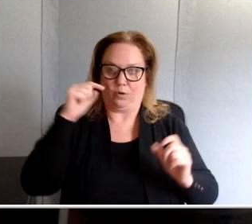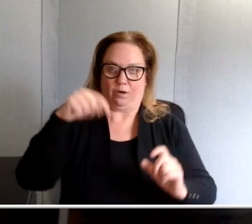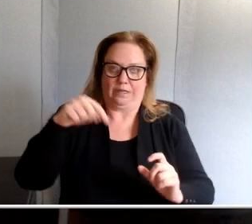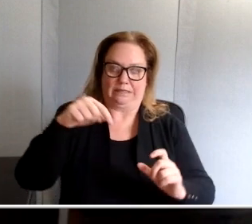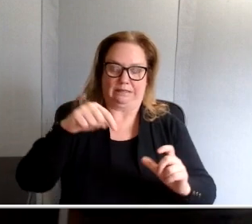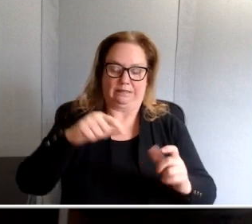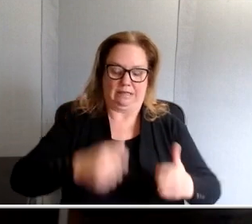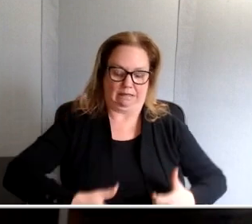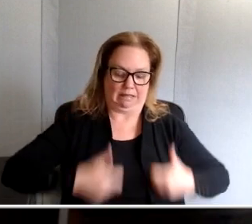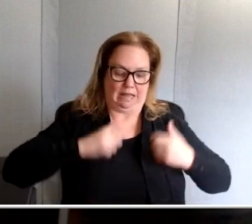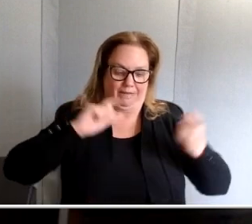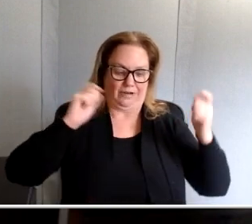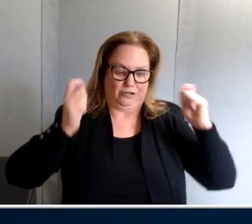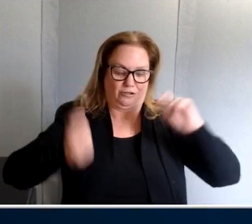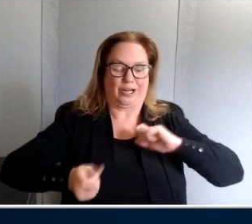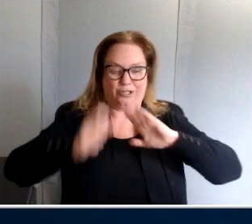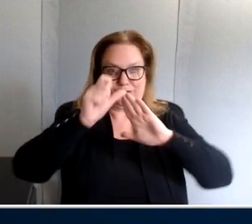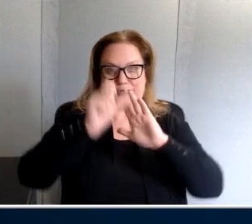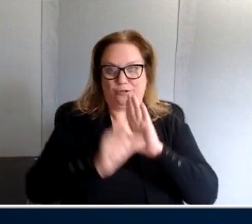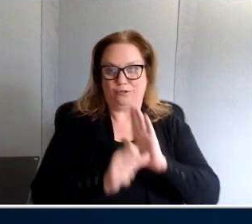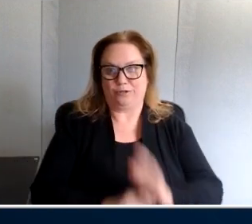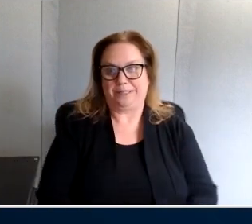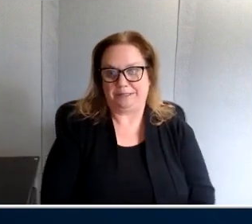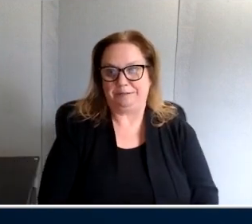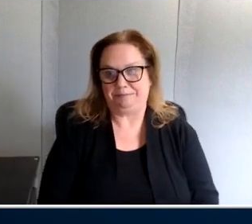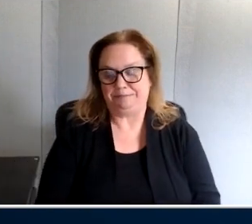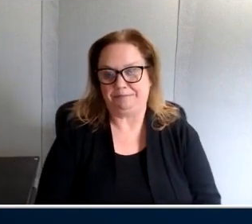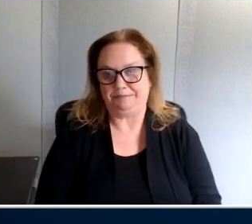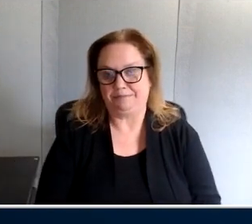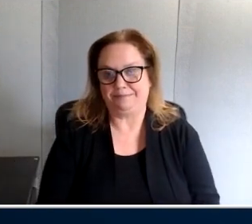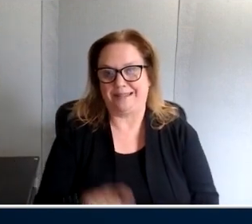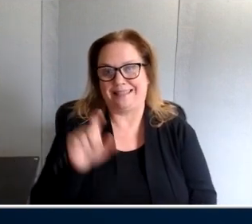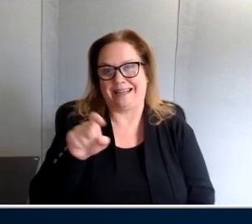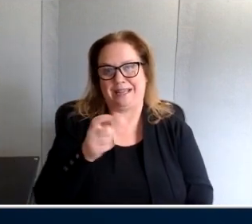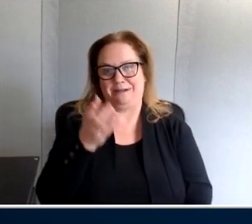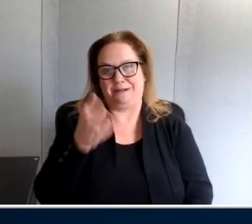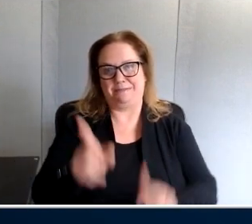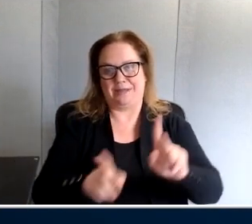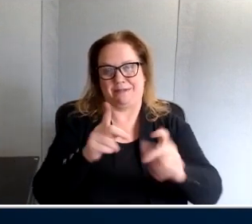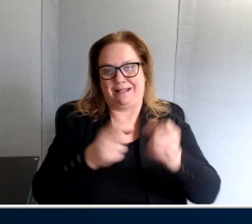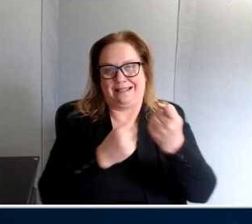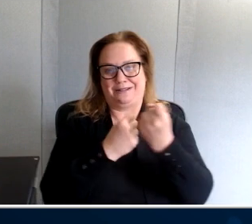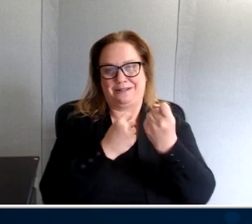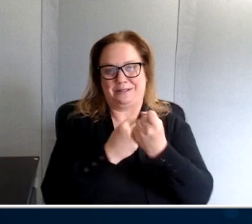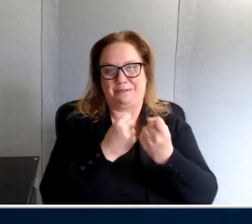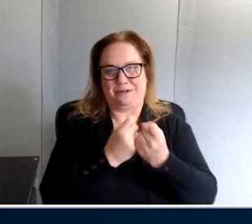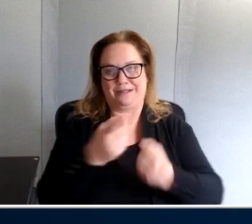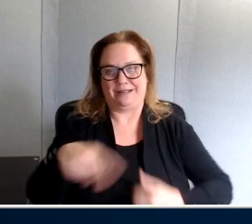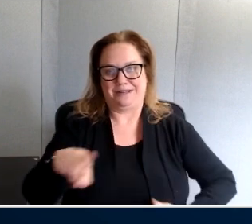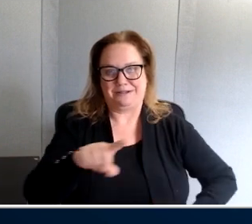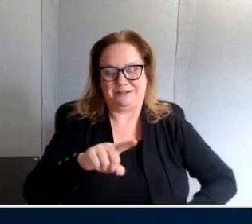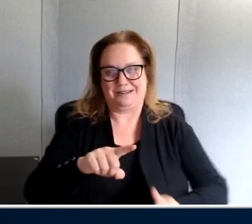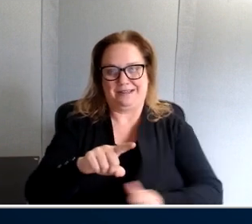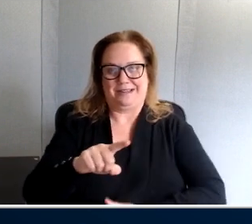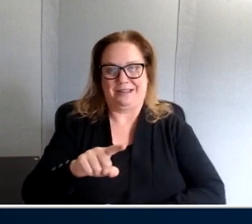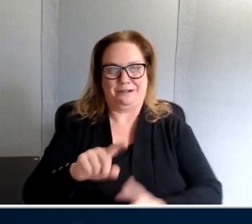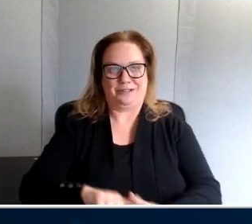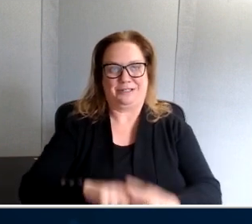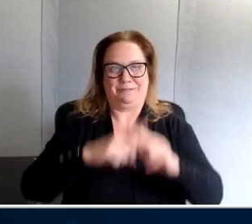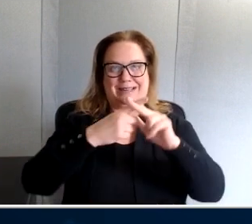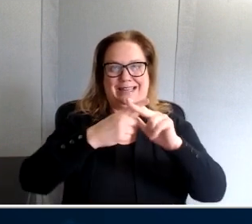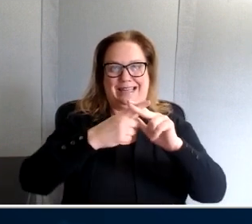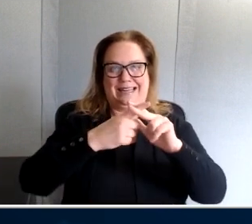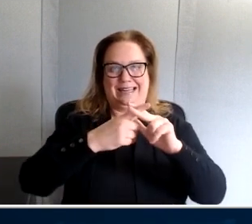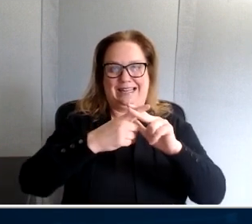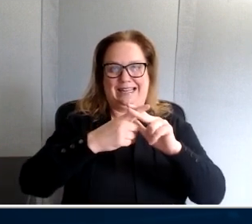massive life-changing surgery. They need people like you right there by their side. Yeah, you're just beginning. It didn't